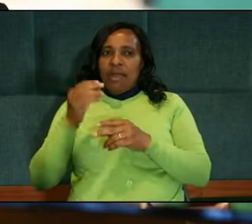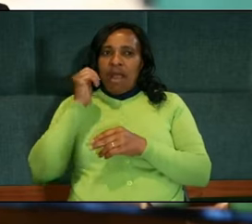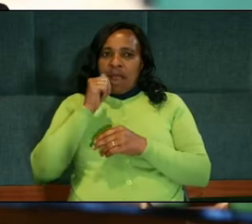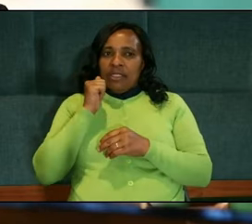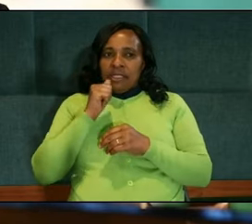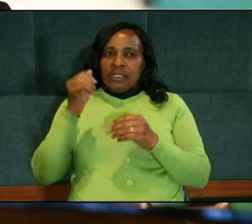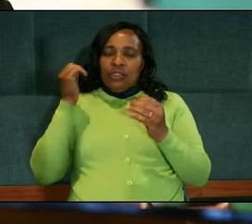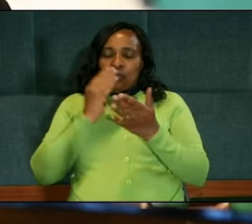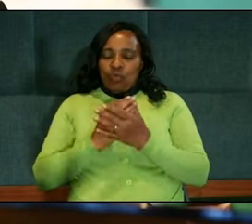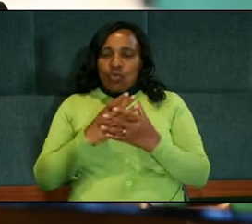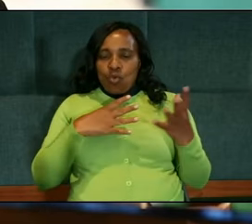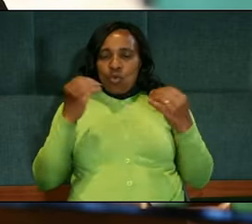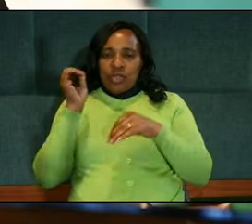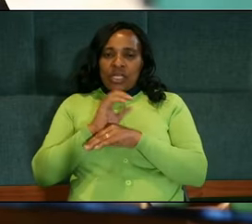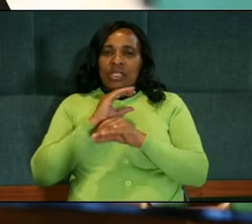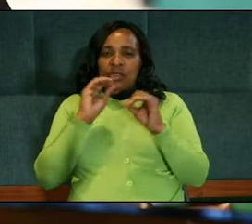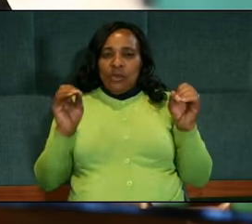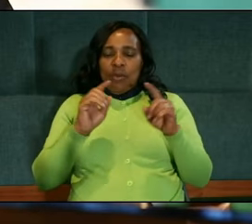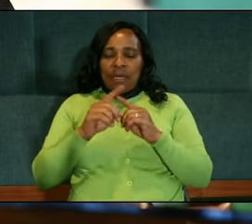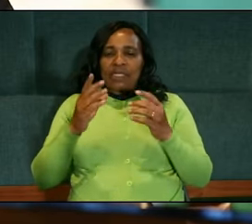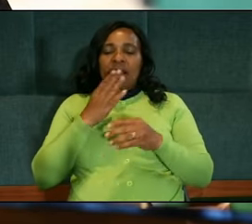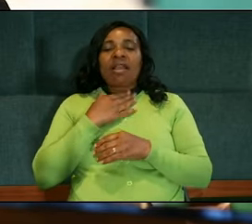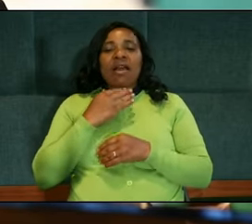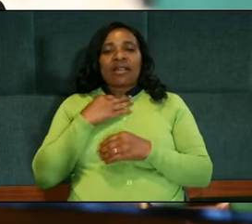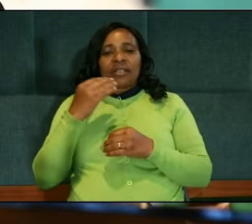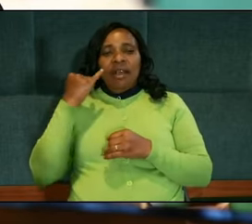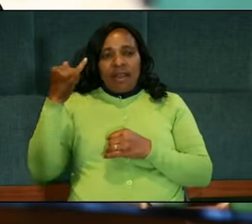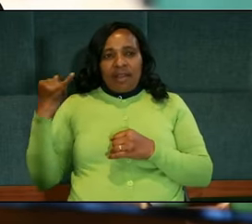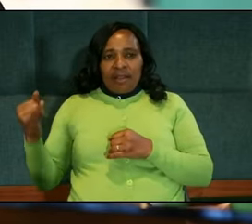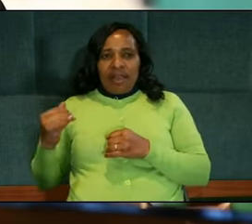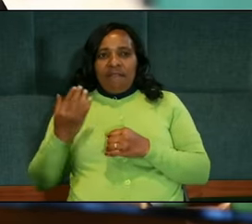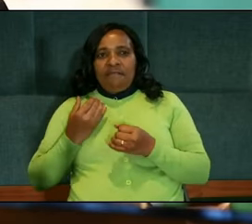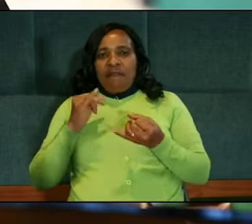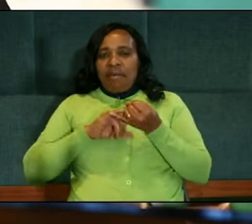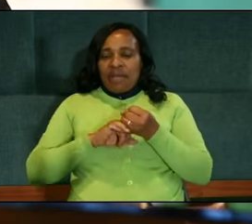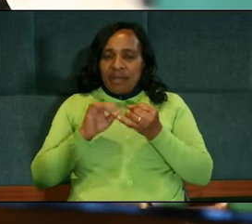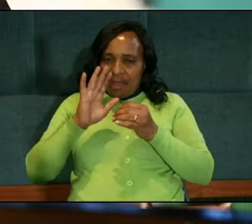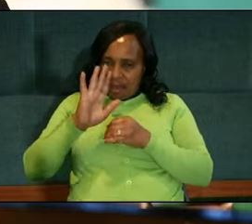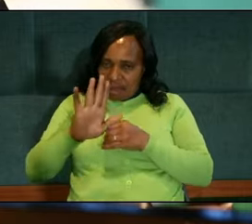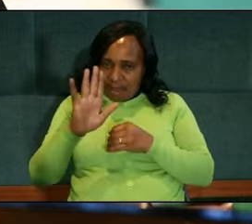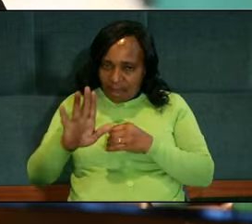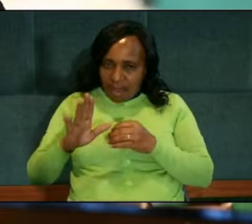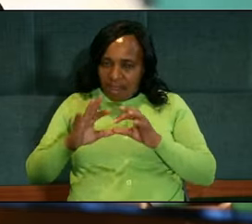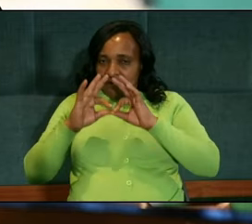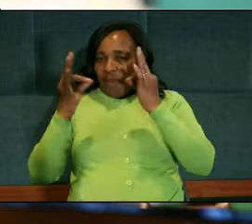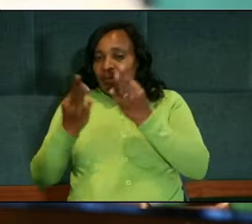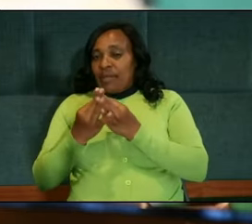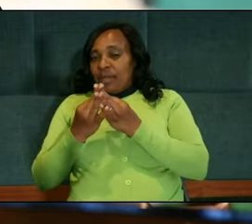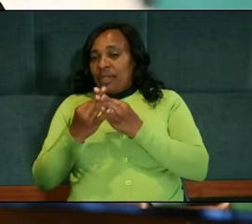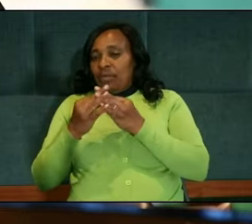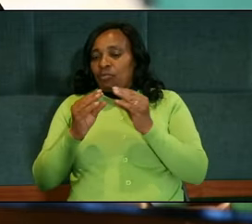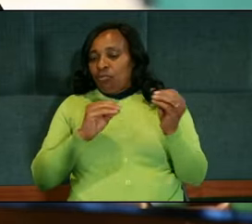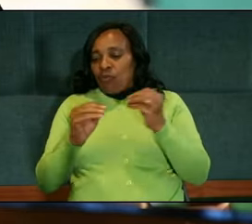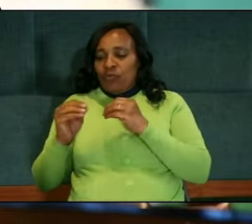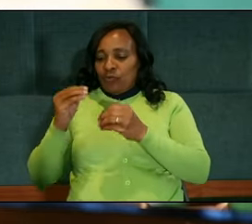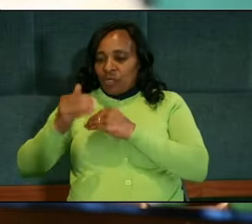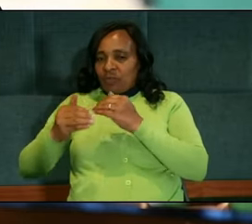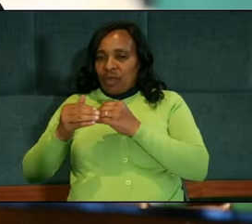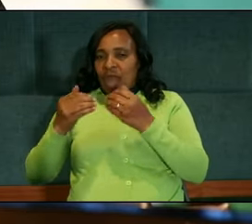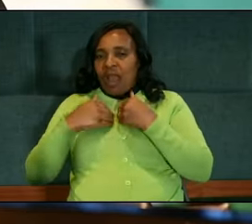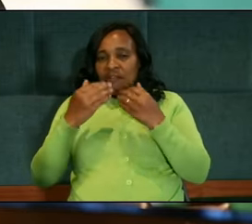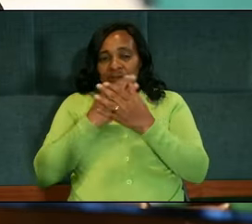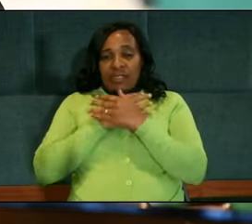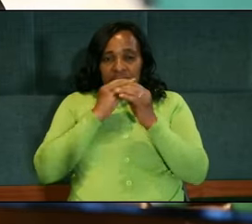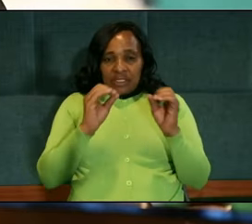he didn't go to church, but he liked the idea. He and his family had moved into the neighborhood just a few weeks earlier, and he didn't